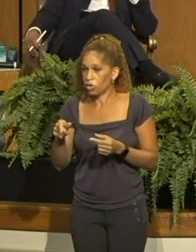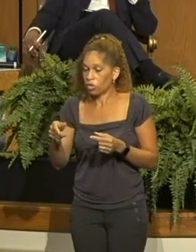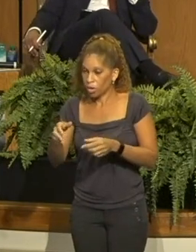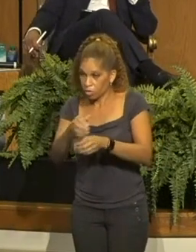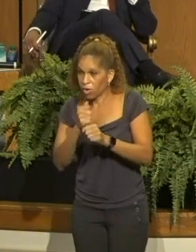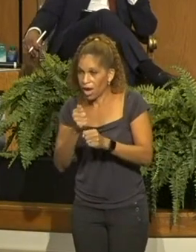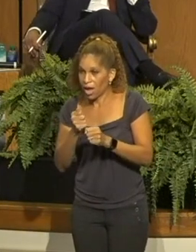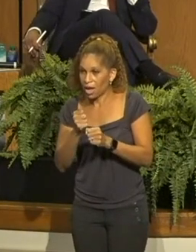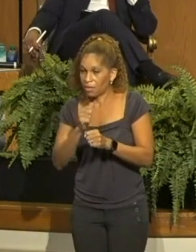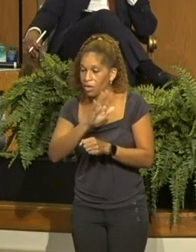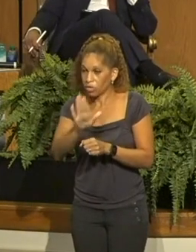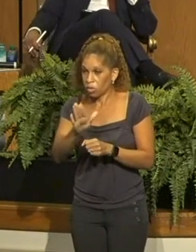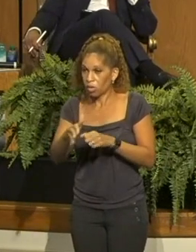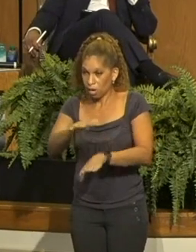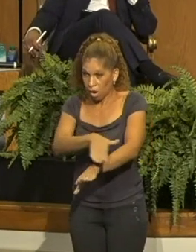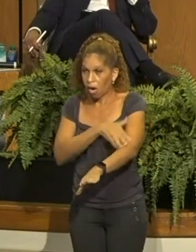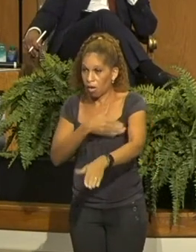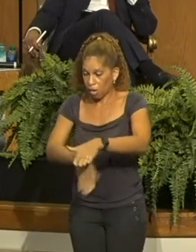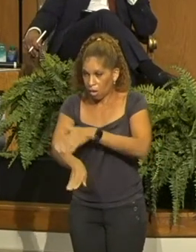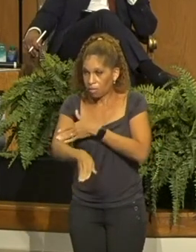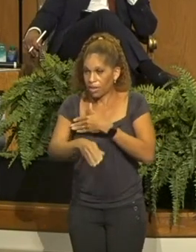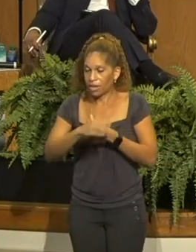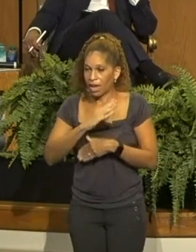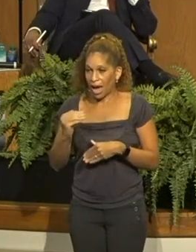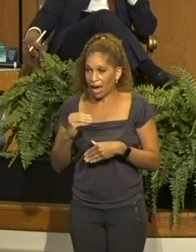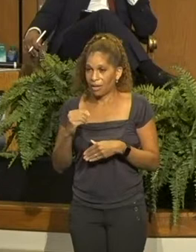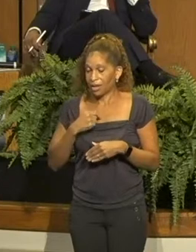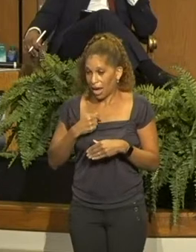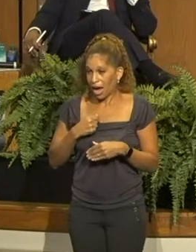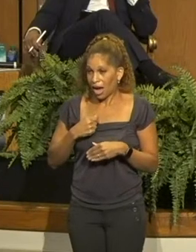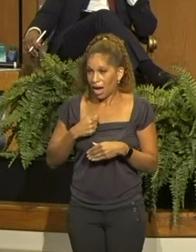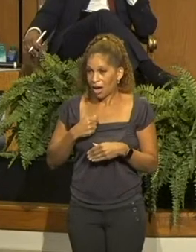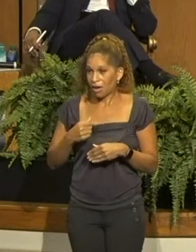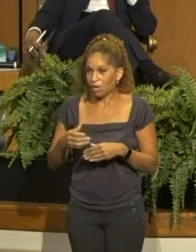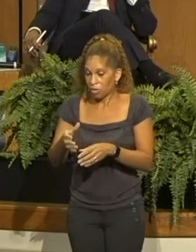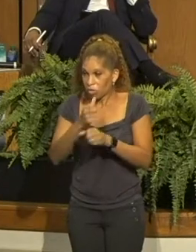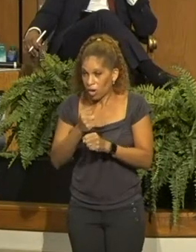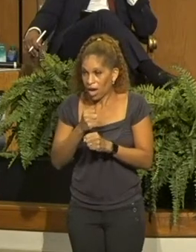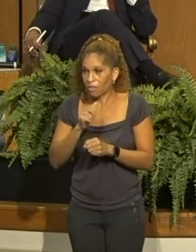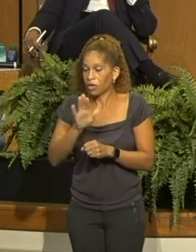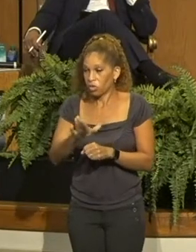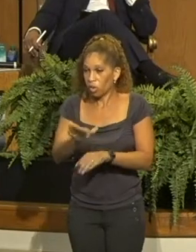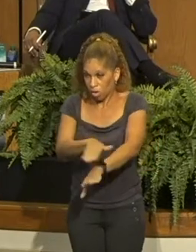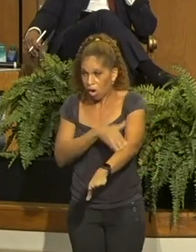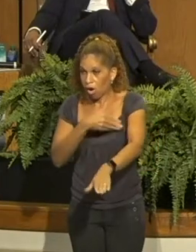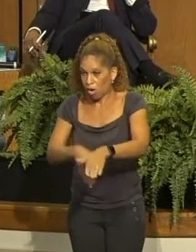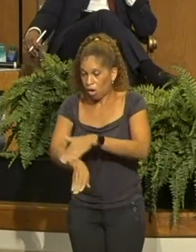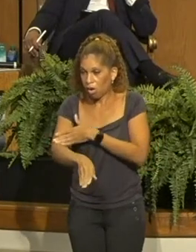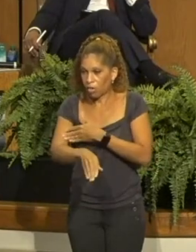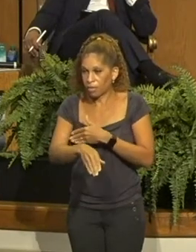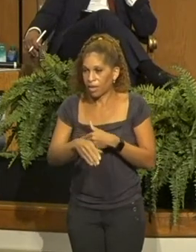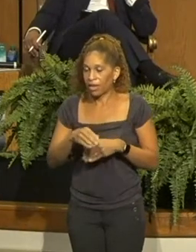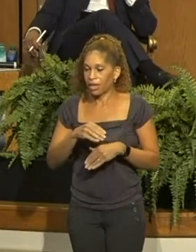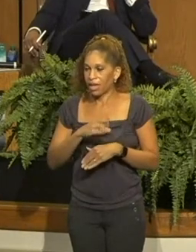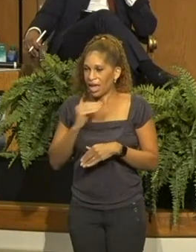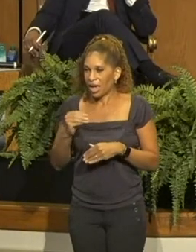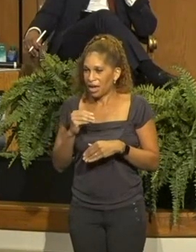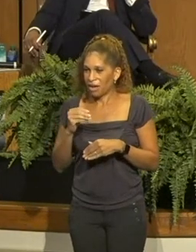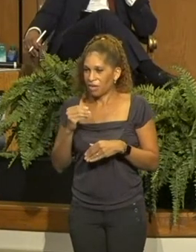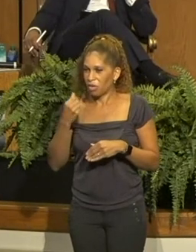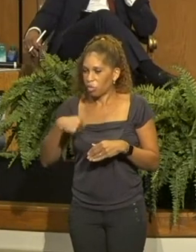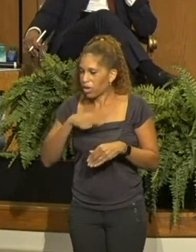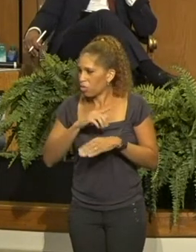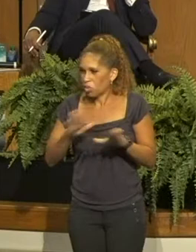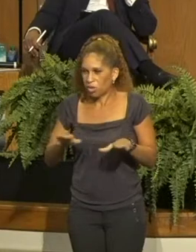and I'll grab your arm, because we ain't gonna leave nobody behind? And what if they had